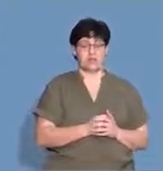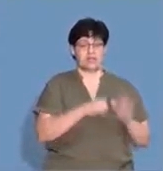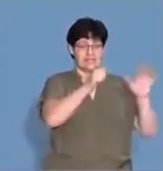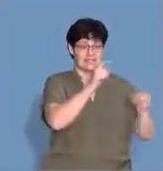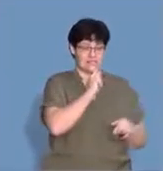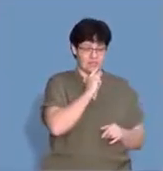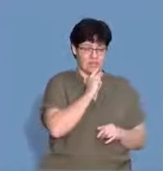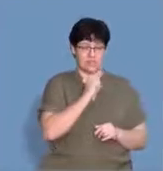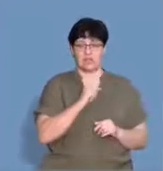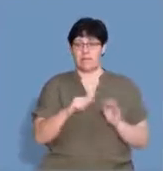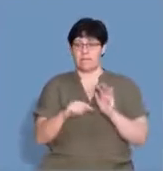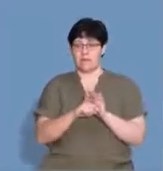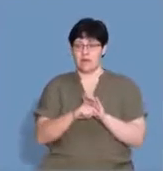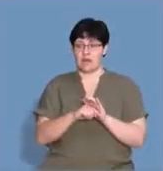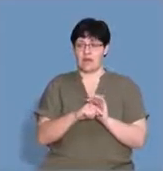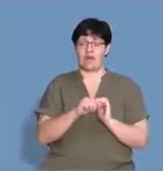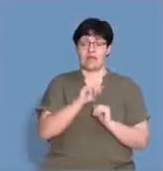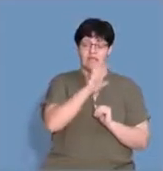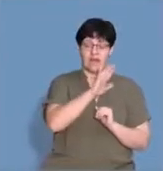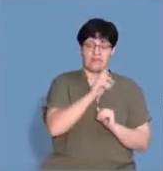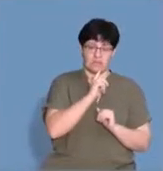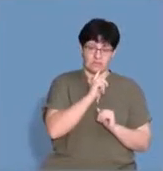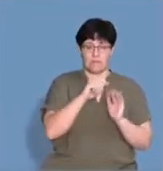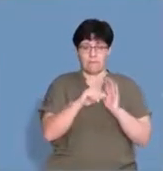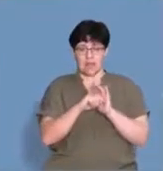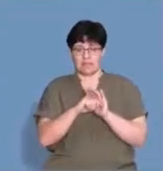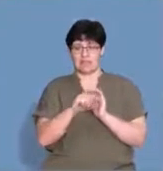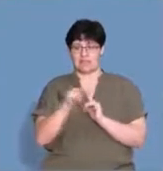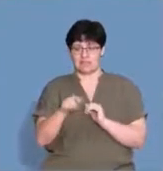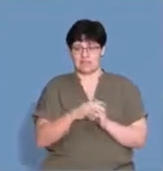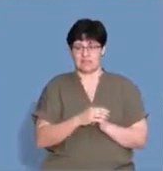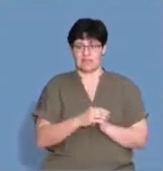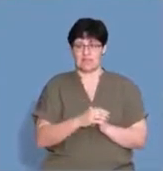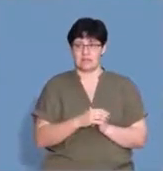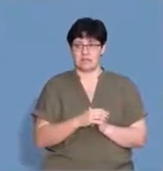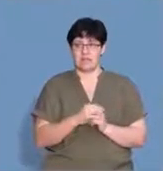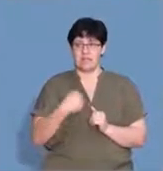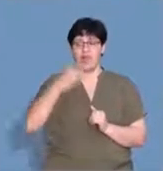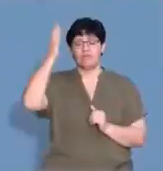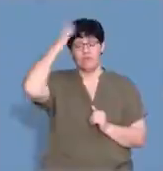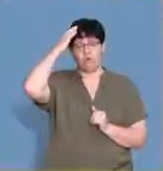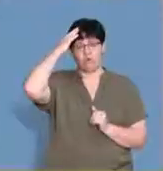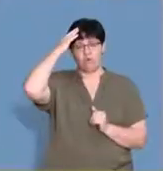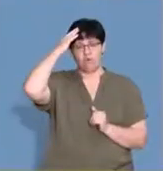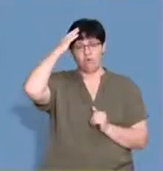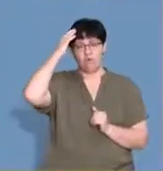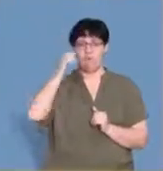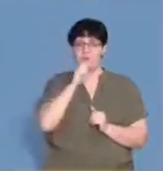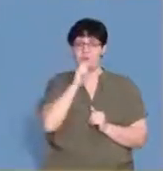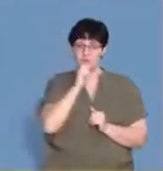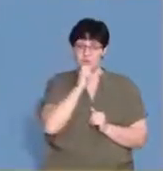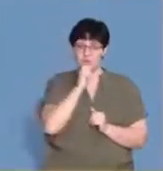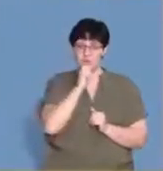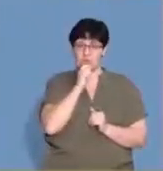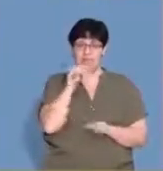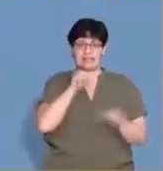there, and we're minusing our 900. What I just want to point out on the calculator, I'm using a scientific